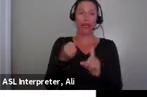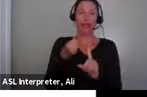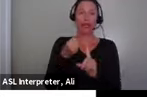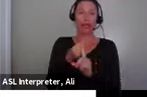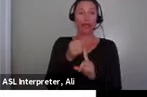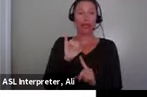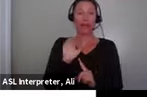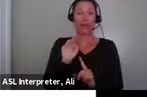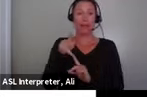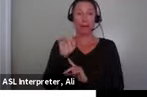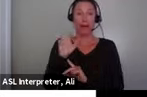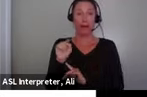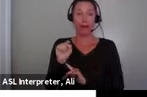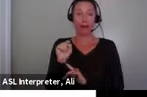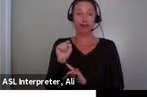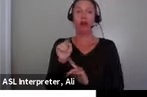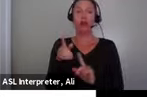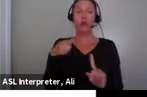And the goal has really been to